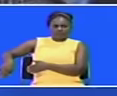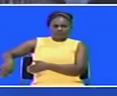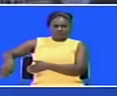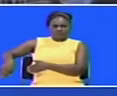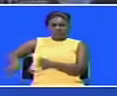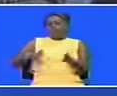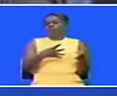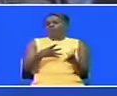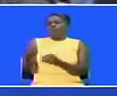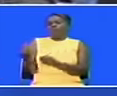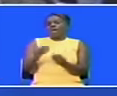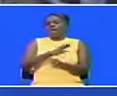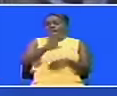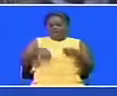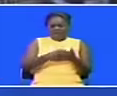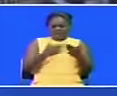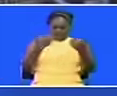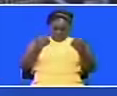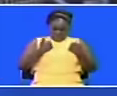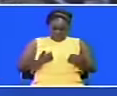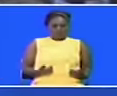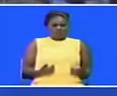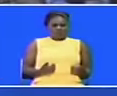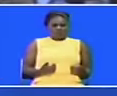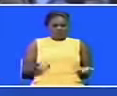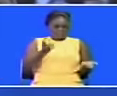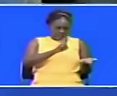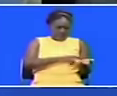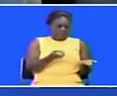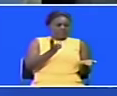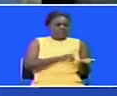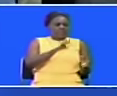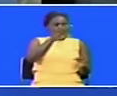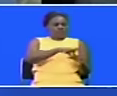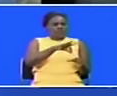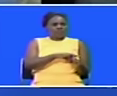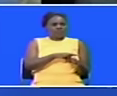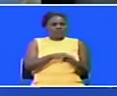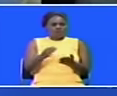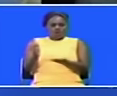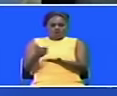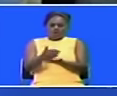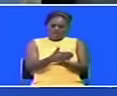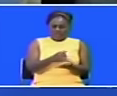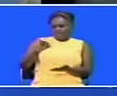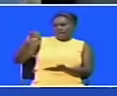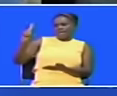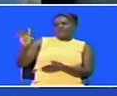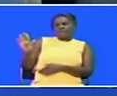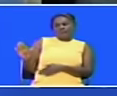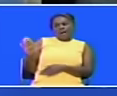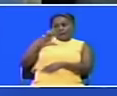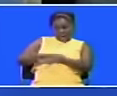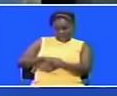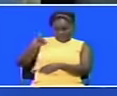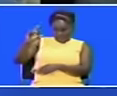Let us go and get everybody registered as a voter. Go and collect your IDs,